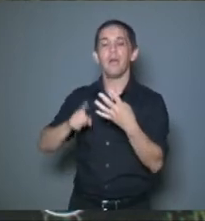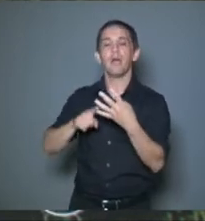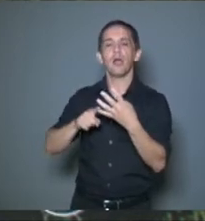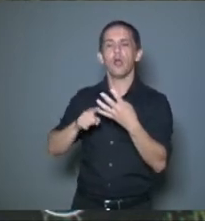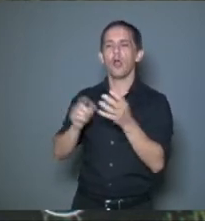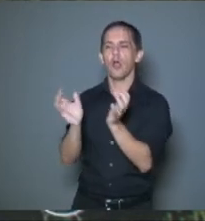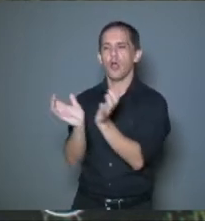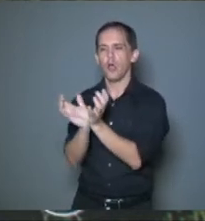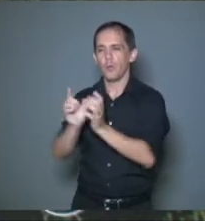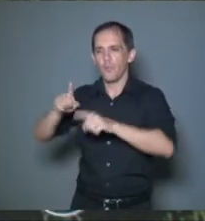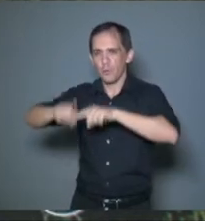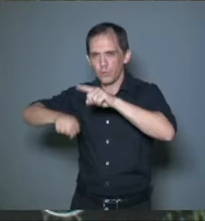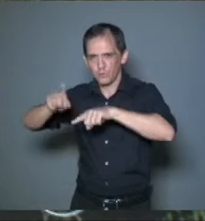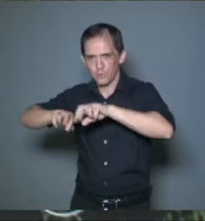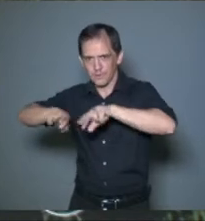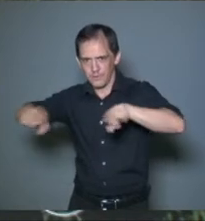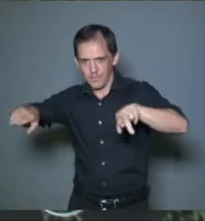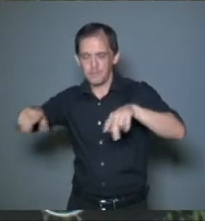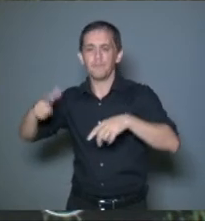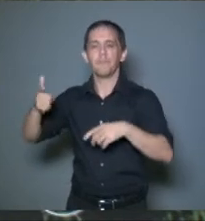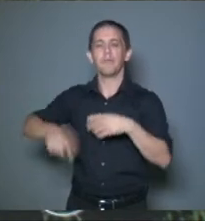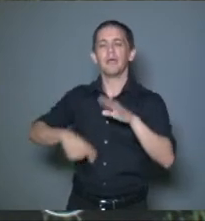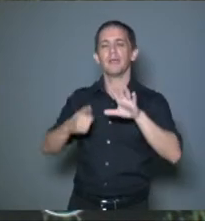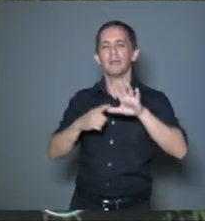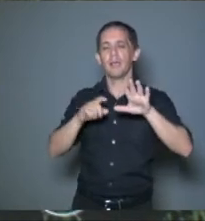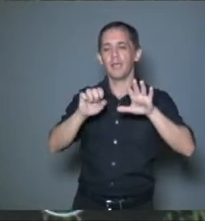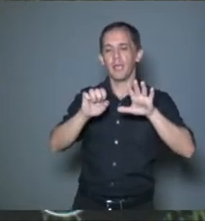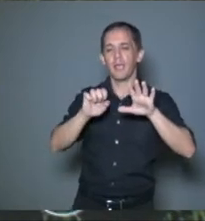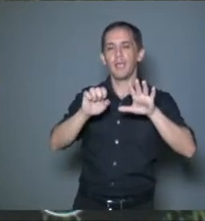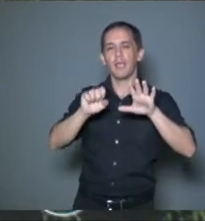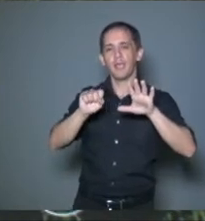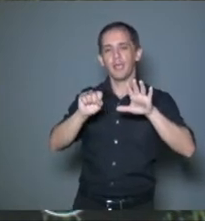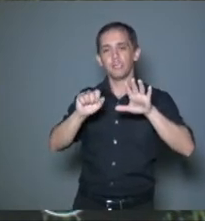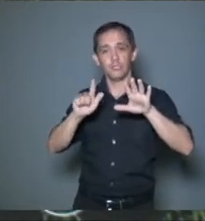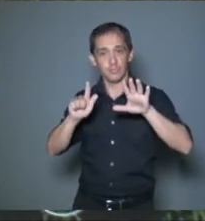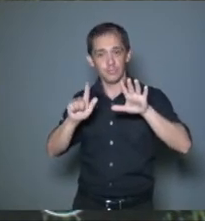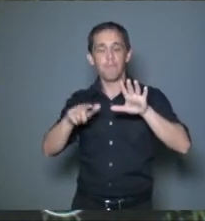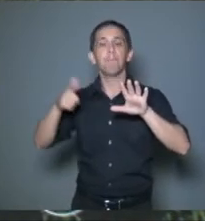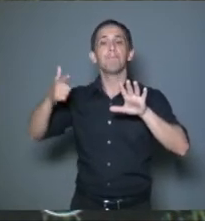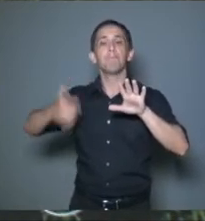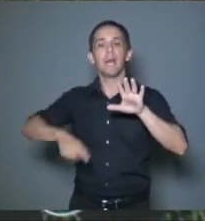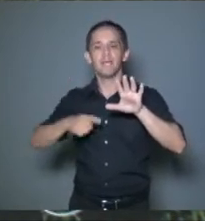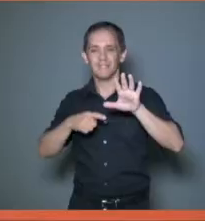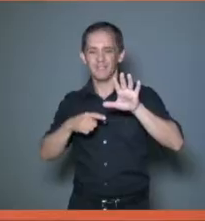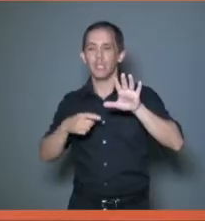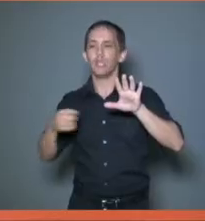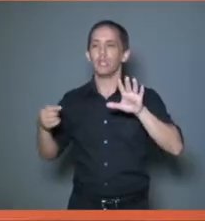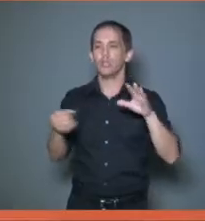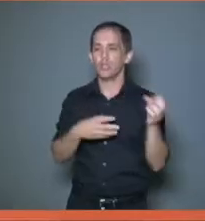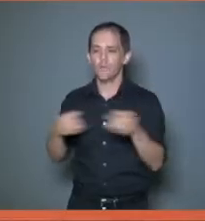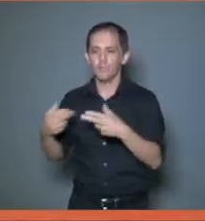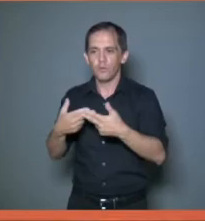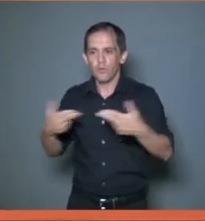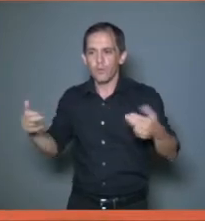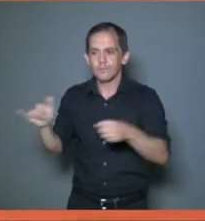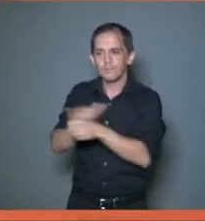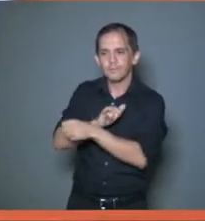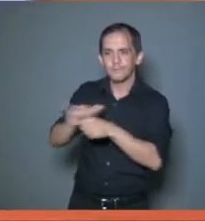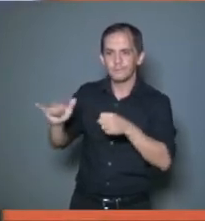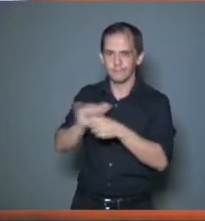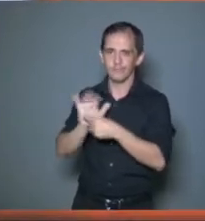objectives, deliveries in innovation, ESG, and what we can expect for the future.